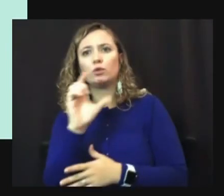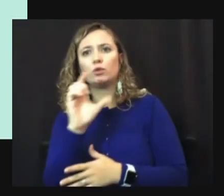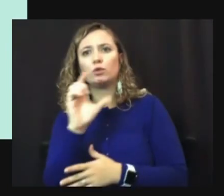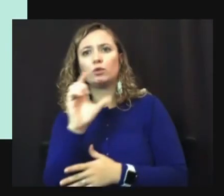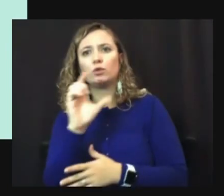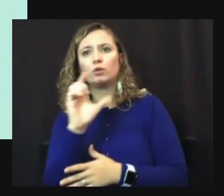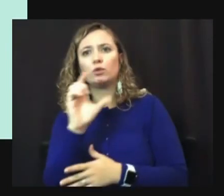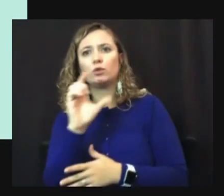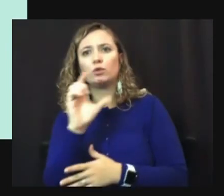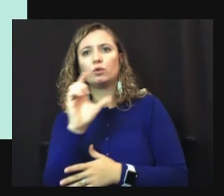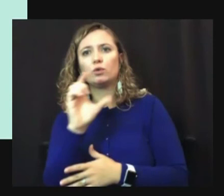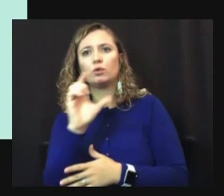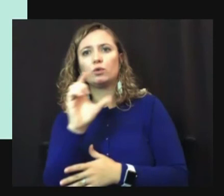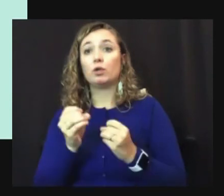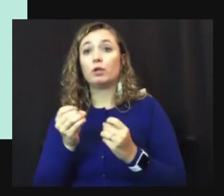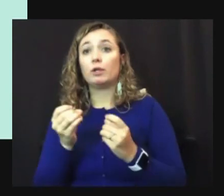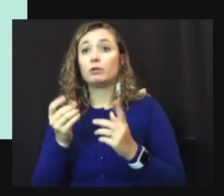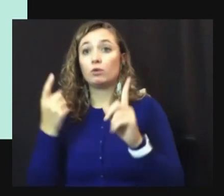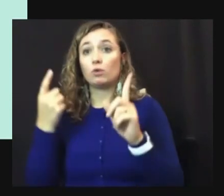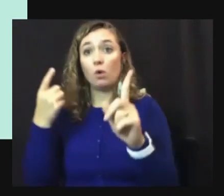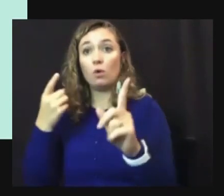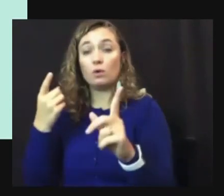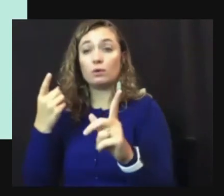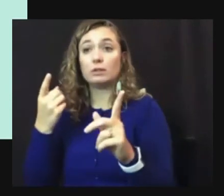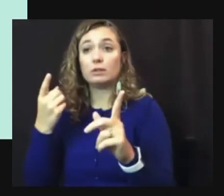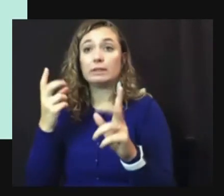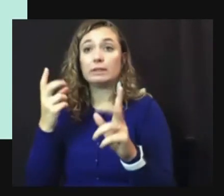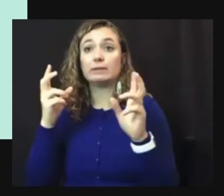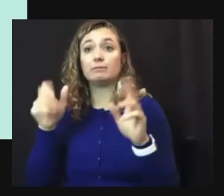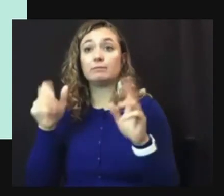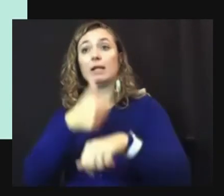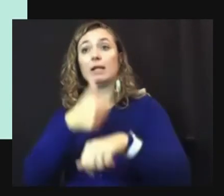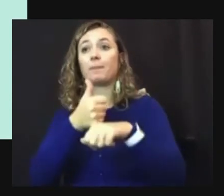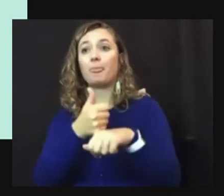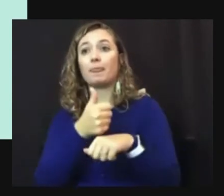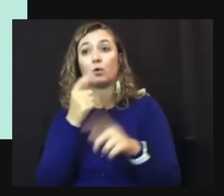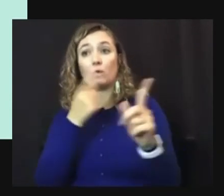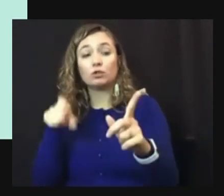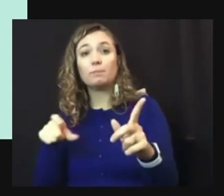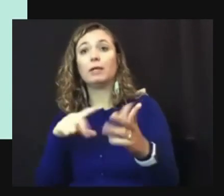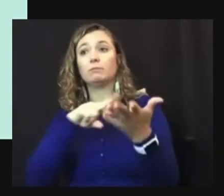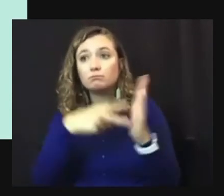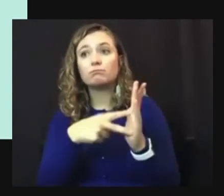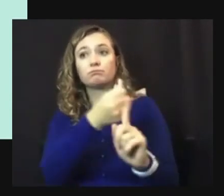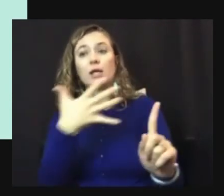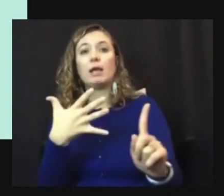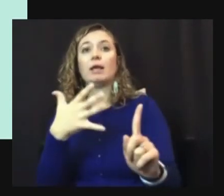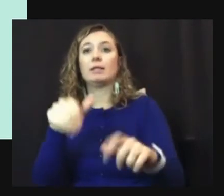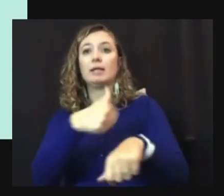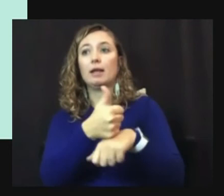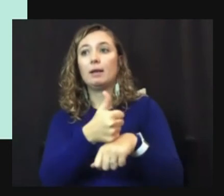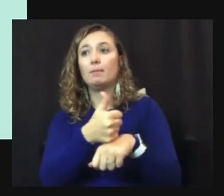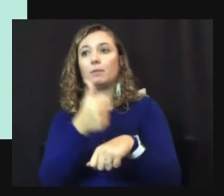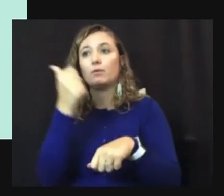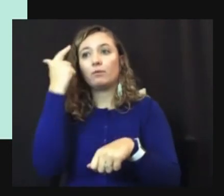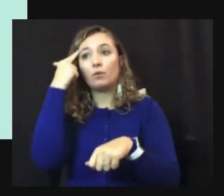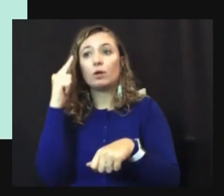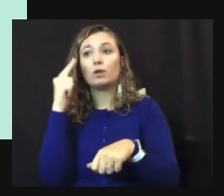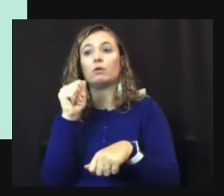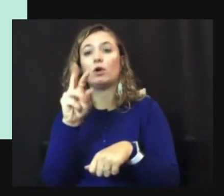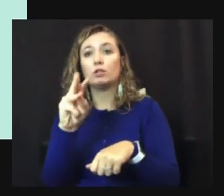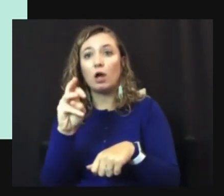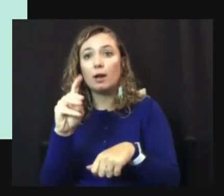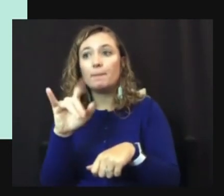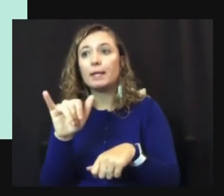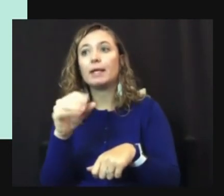be defined and set autonomously and supported with interdependence. This means involving young people in the writing of their education plans, so that's IEPs